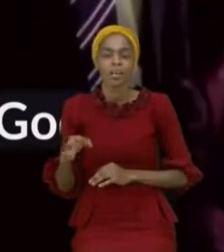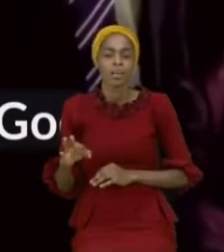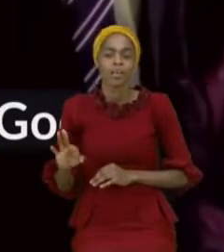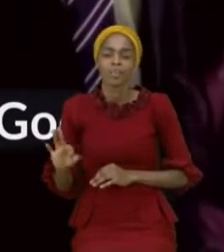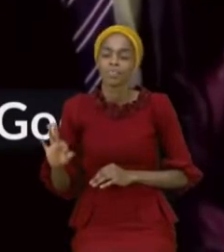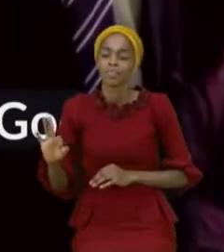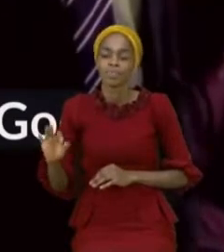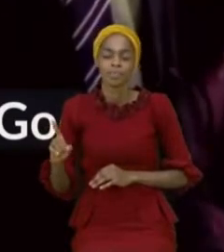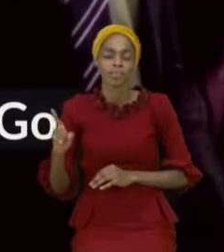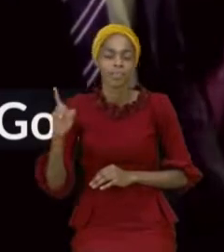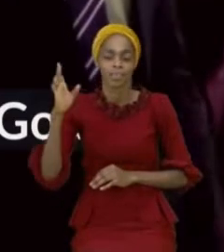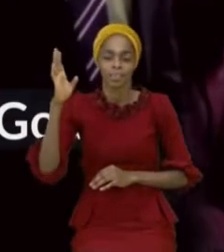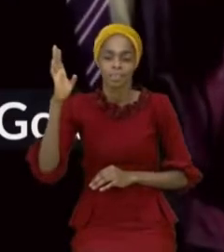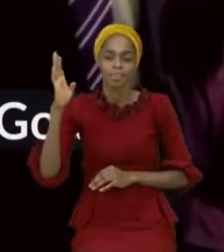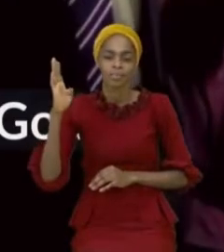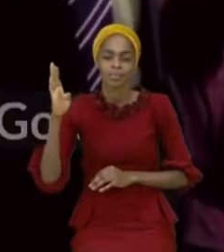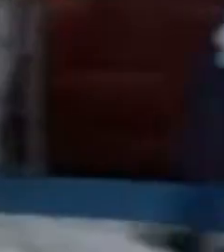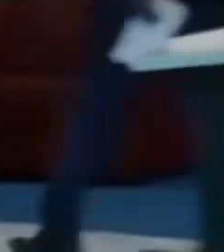goodness of God.